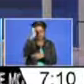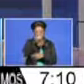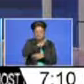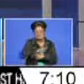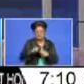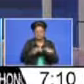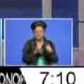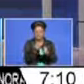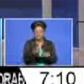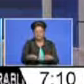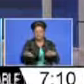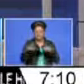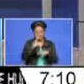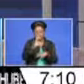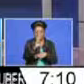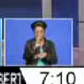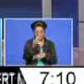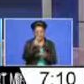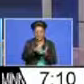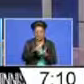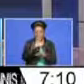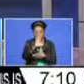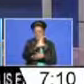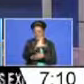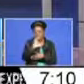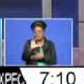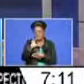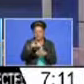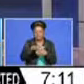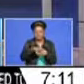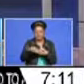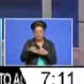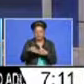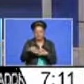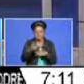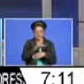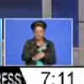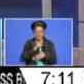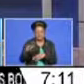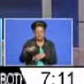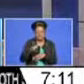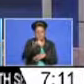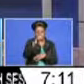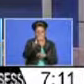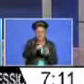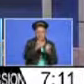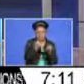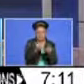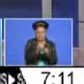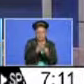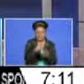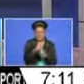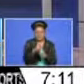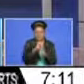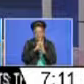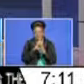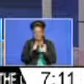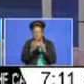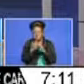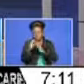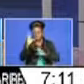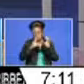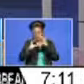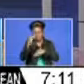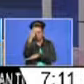value of $7,500. Police flying squad unit and Defenseville's officers searching bushes on White Road